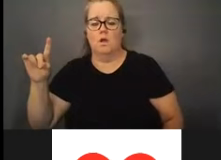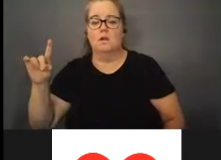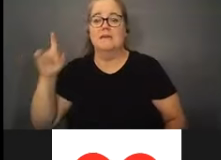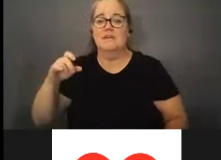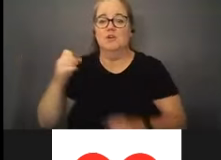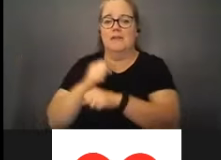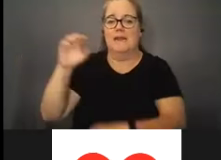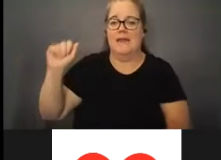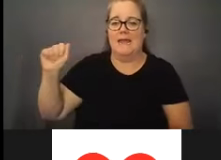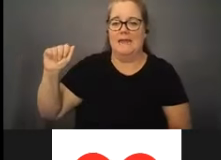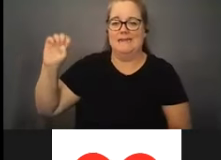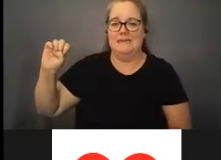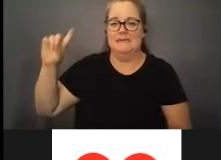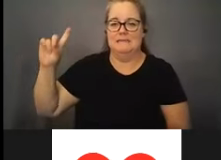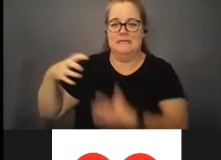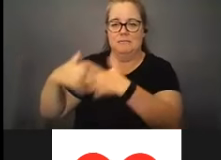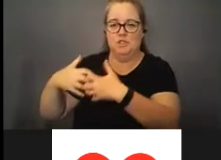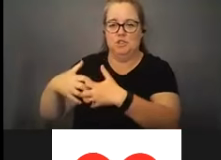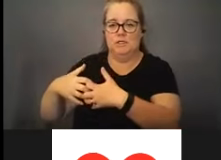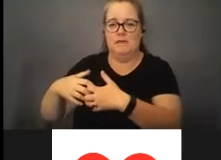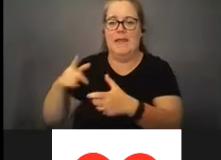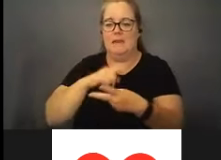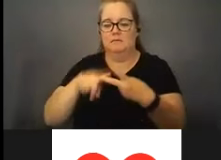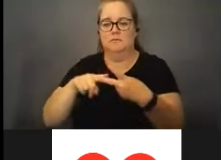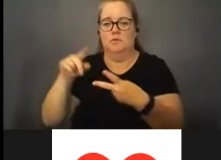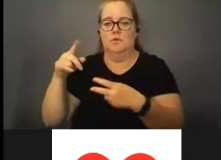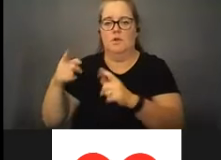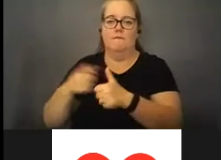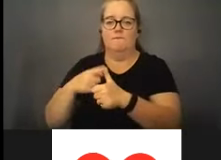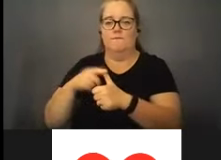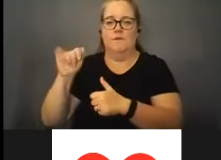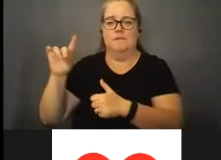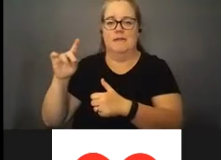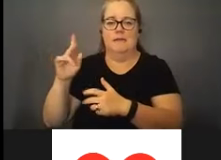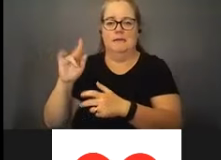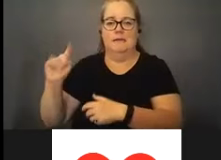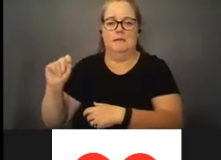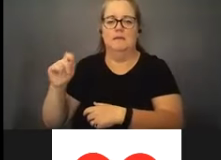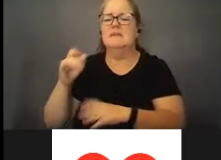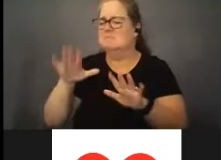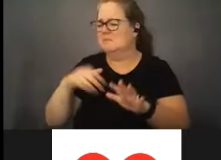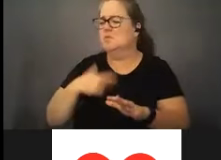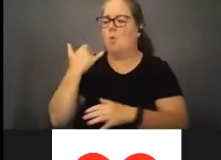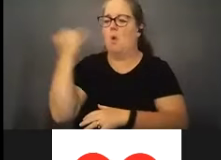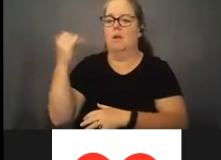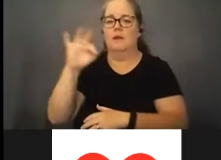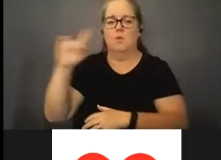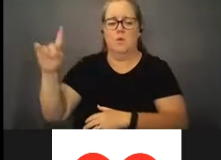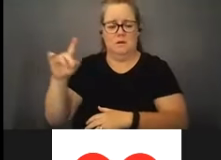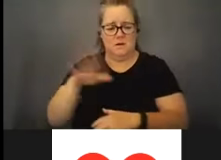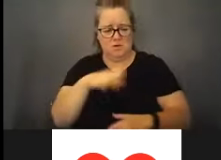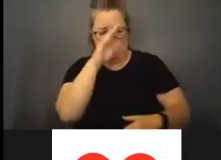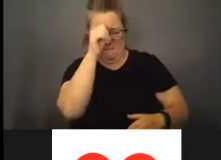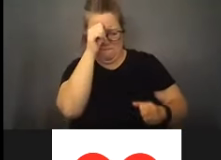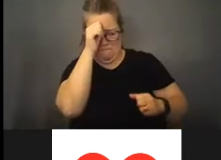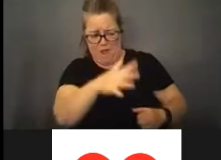kit right away. Yeah, we have this at the store. Dad! It's okay. He's calling 911. Did your father complain about anything before he